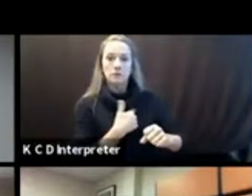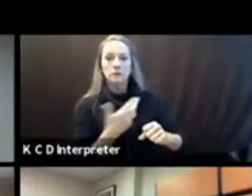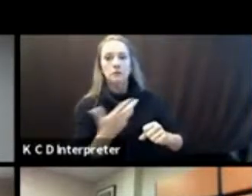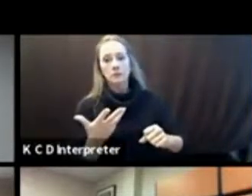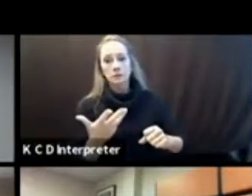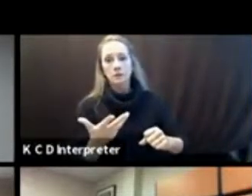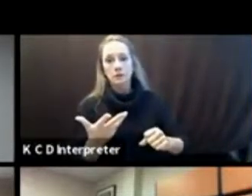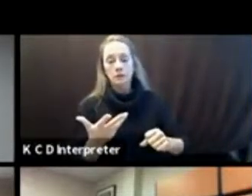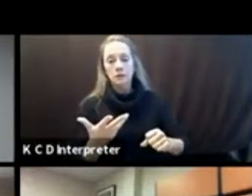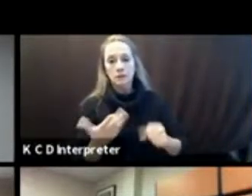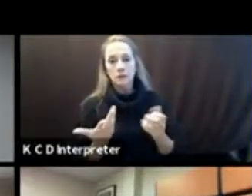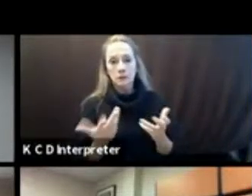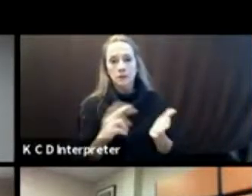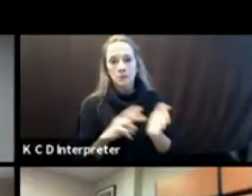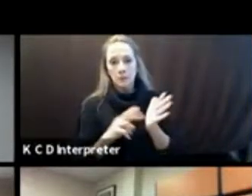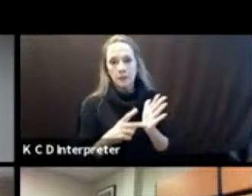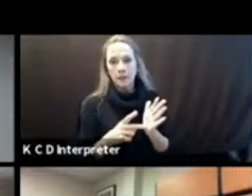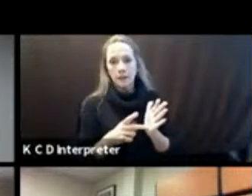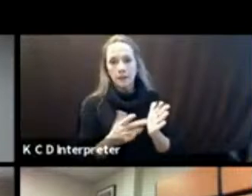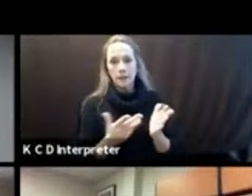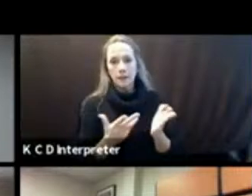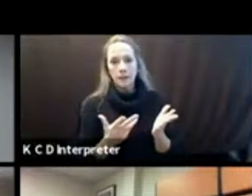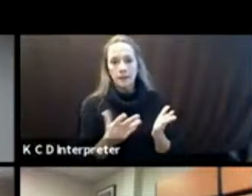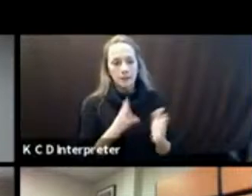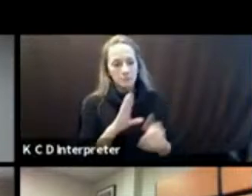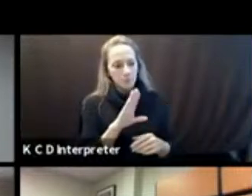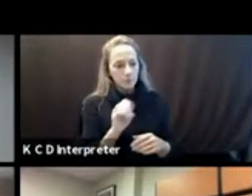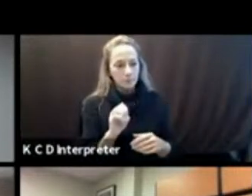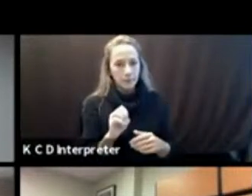irresponsible, not based in reality,